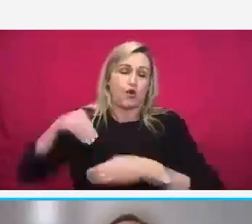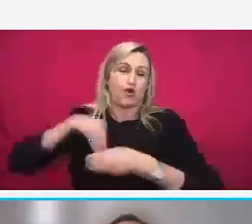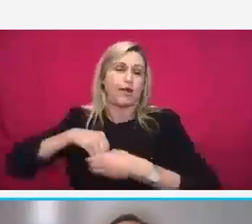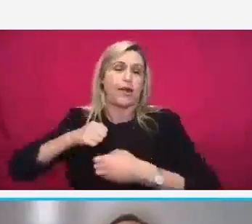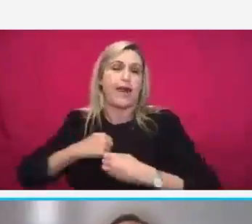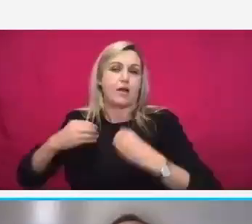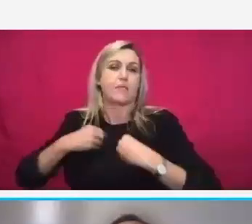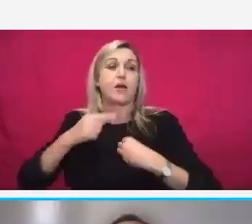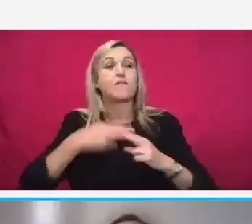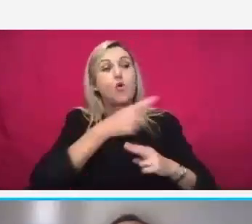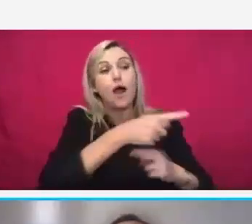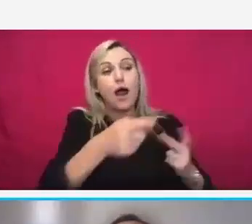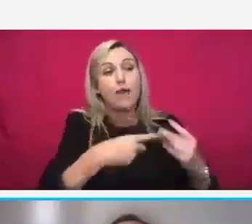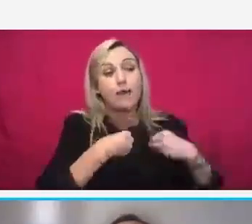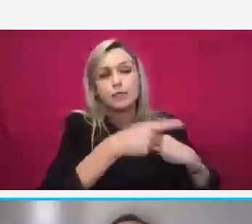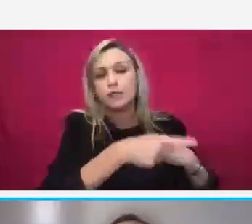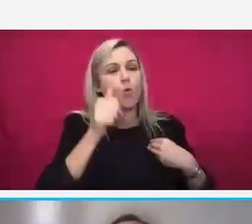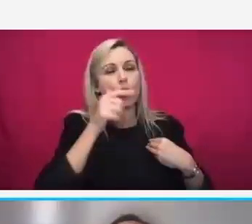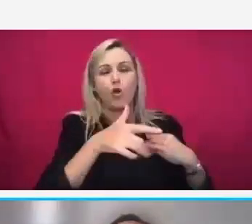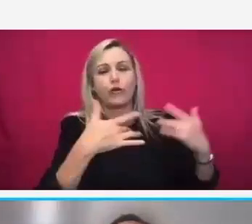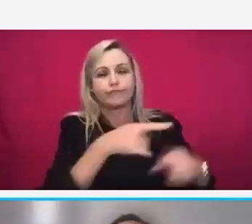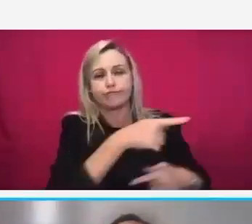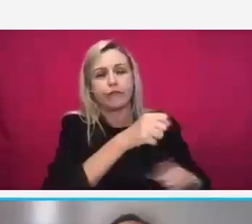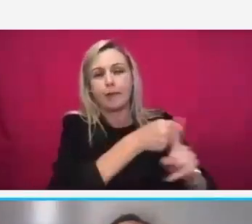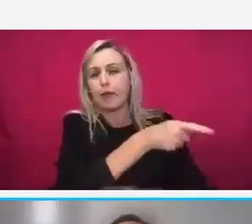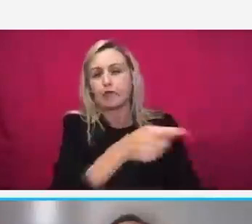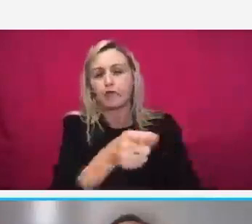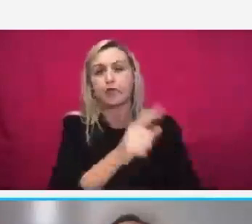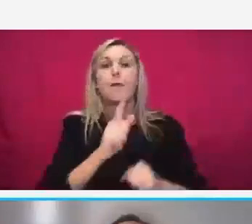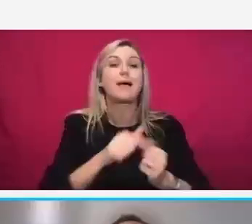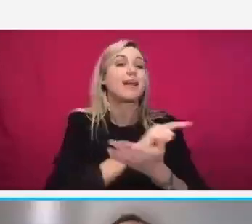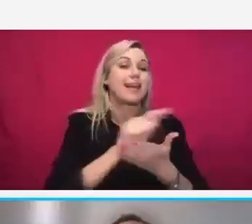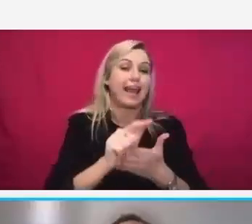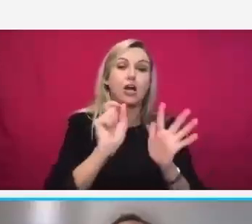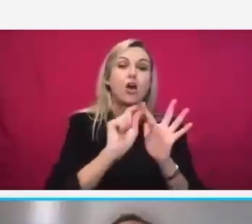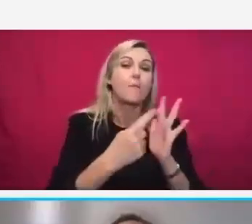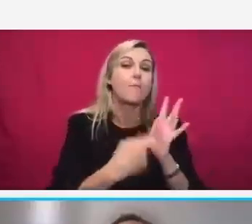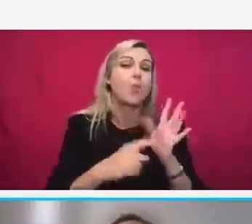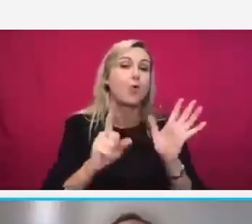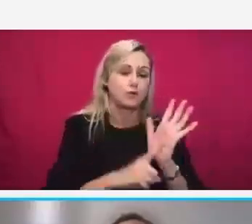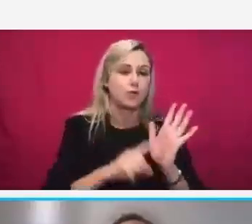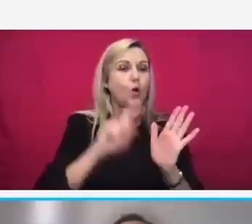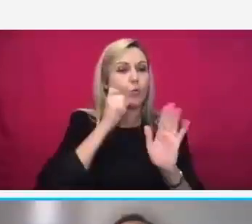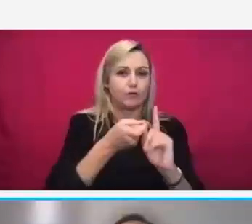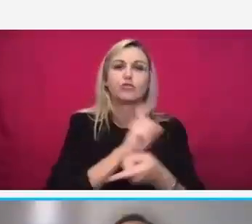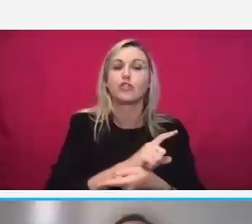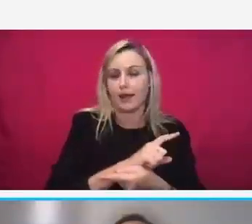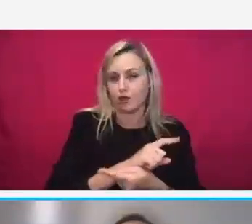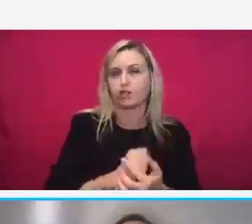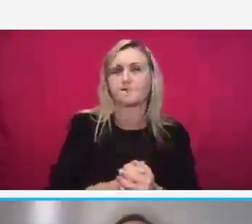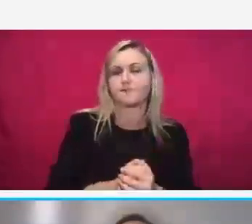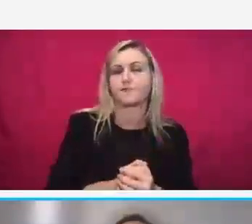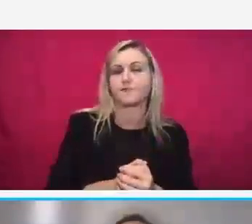there will be changes to the aged care provider portal and to the payment statements as a result of the upgrade. The